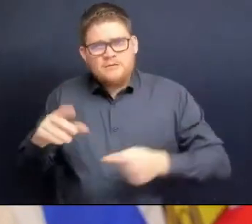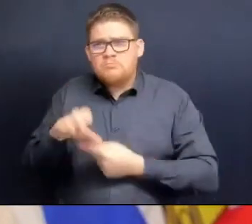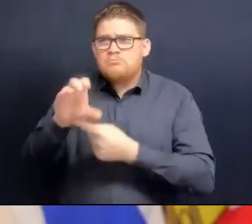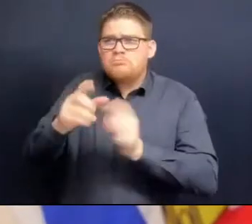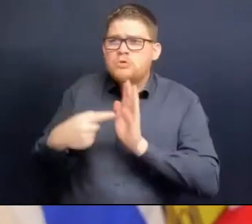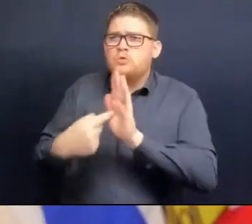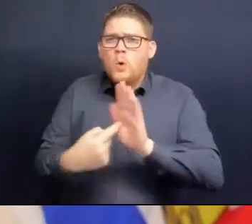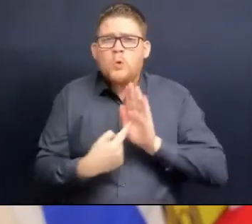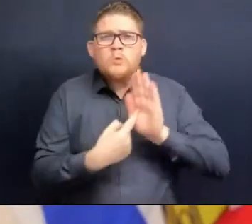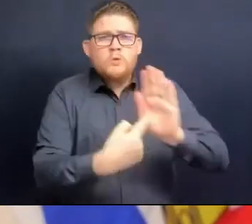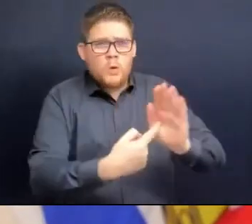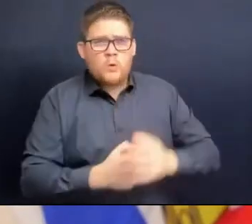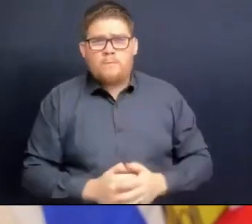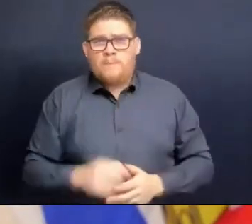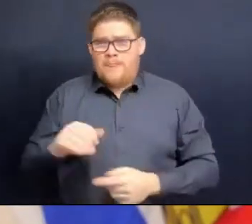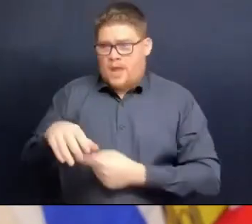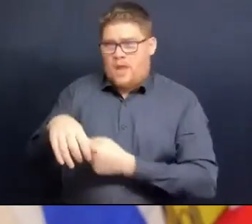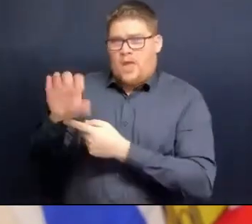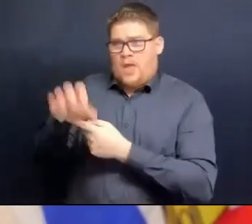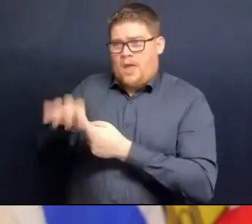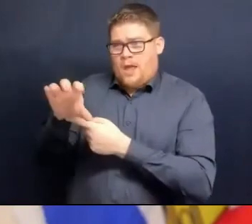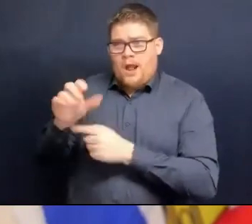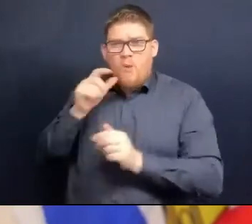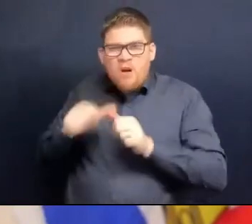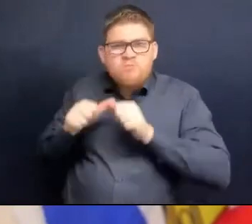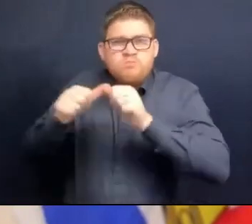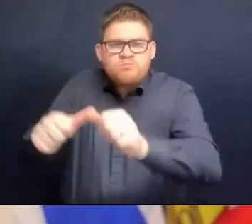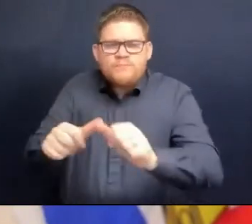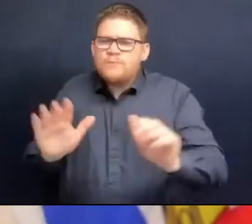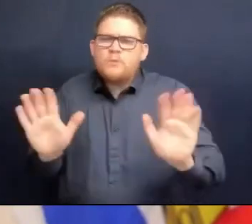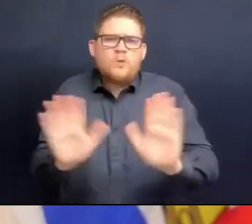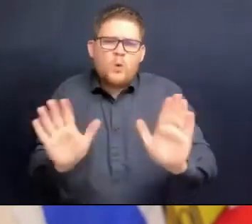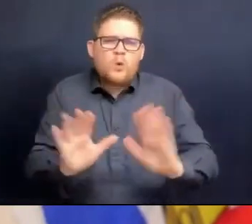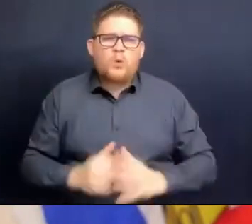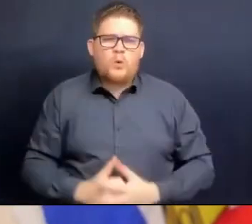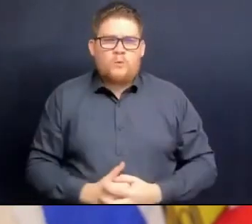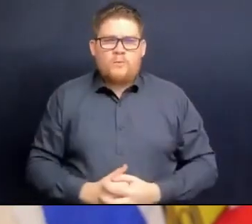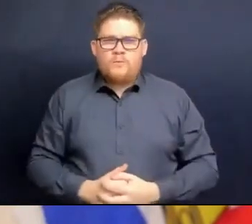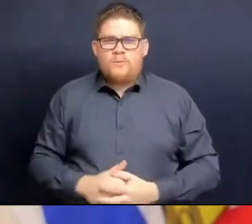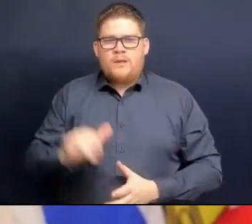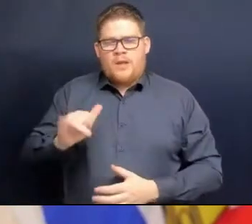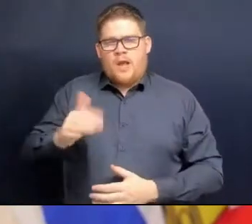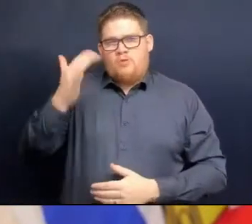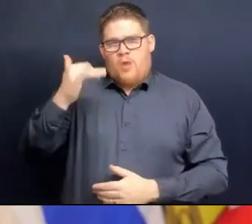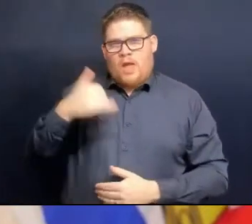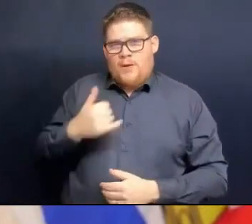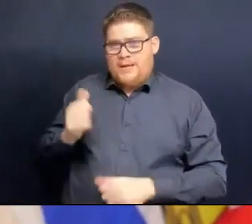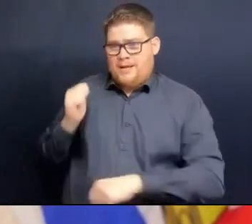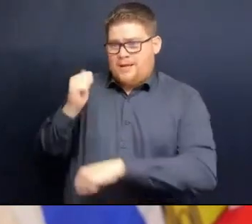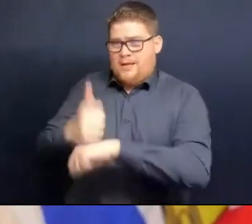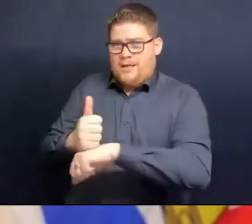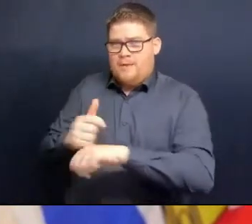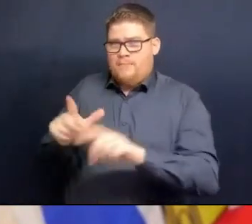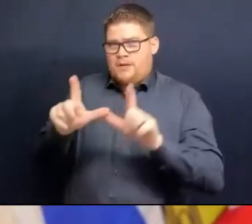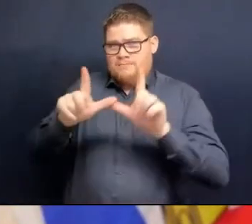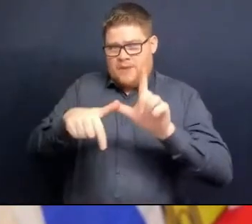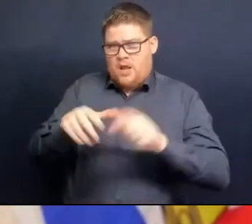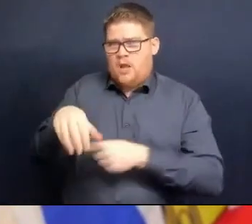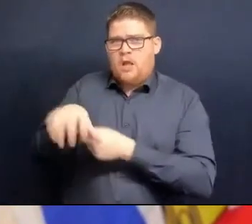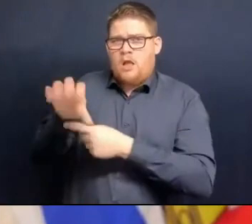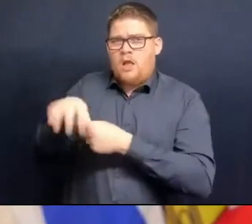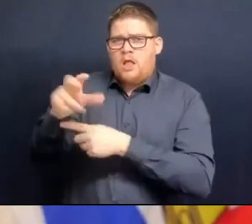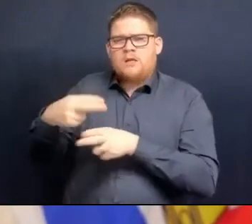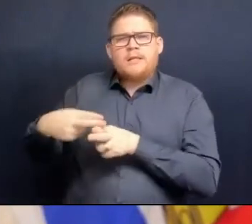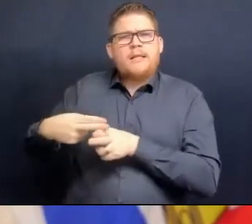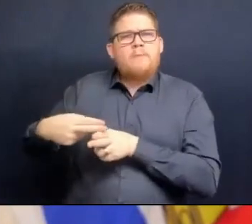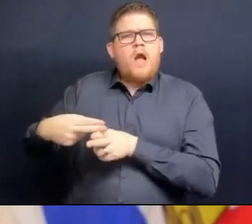meant and is not meant in BC to be there forever, and that's why we've put end dates on the BC vaccine card. So